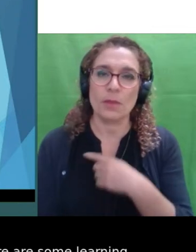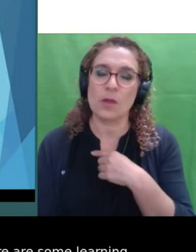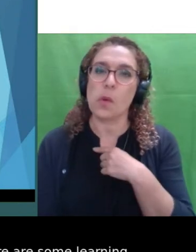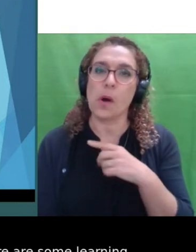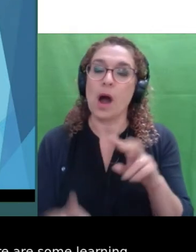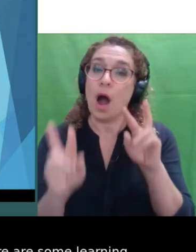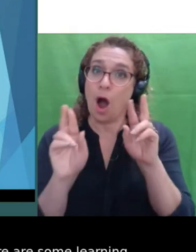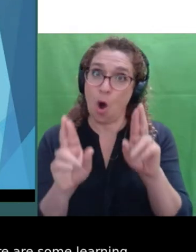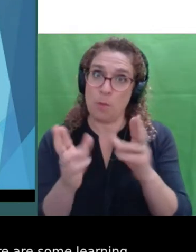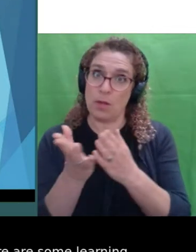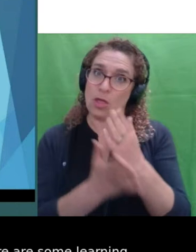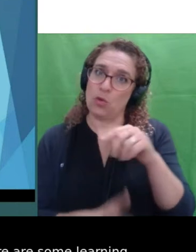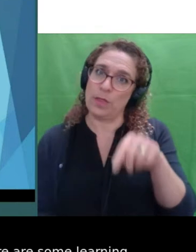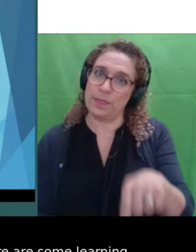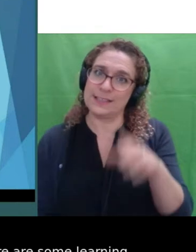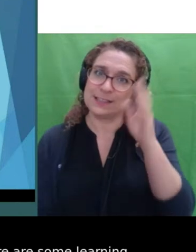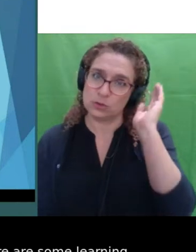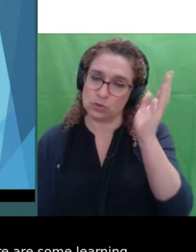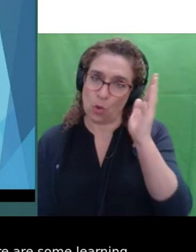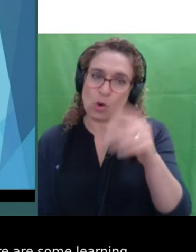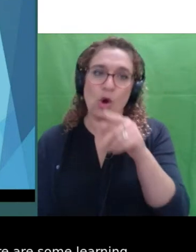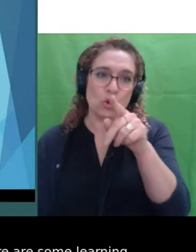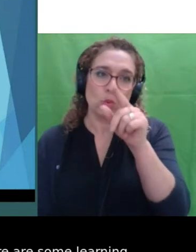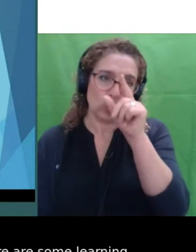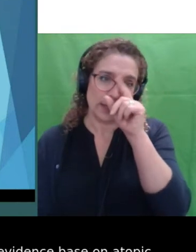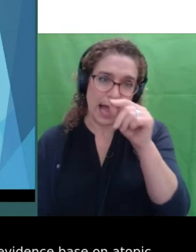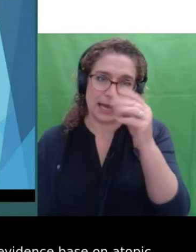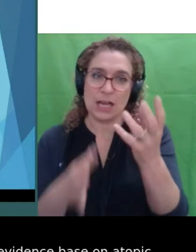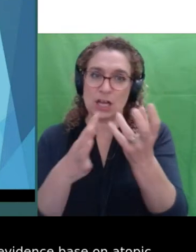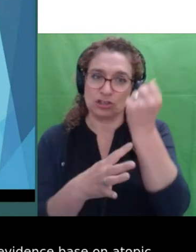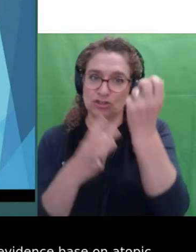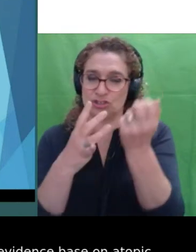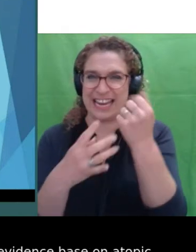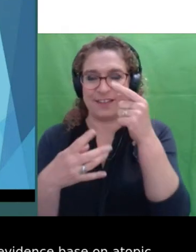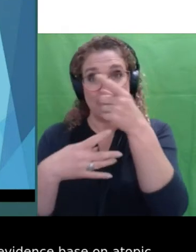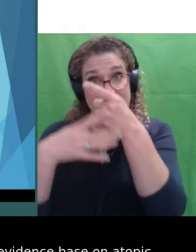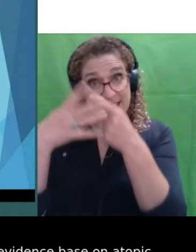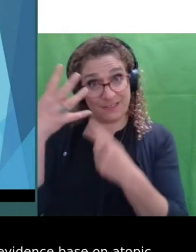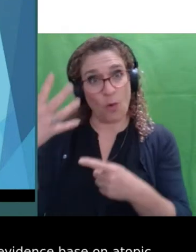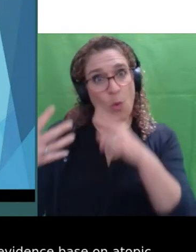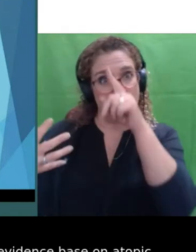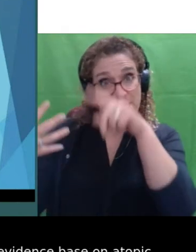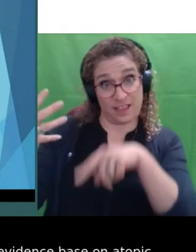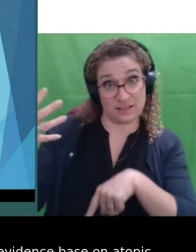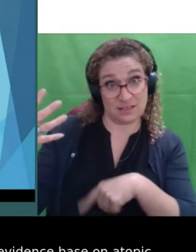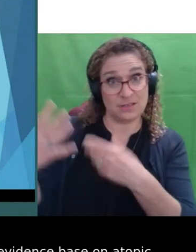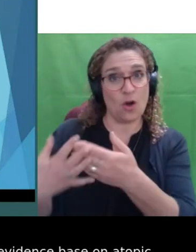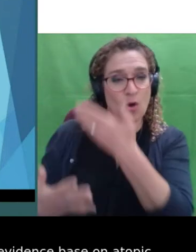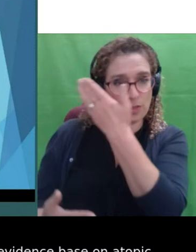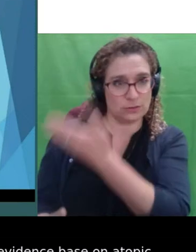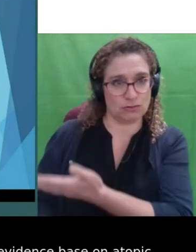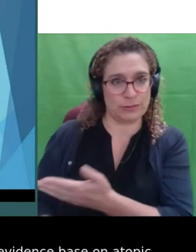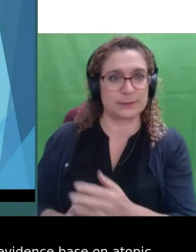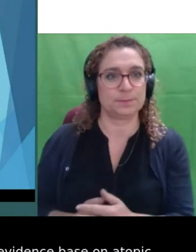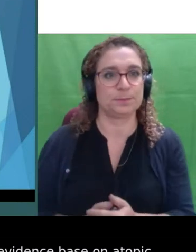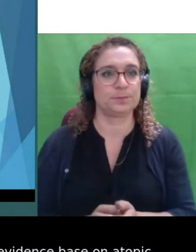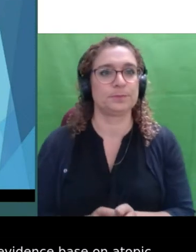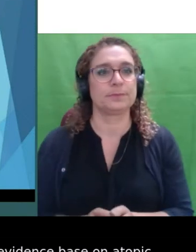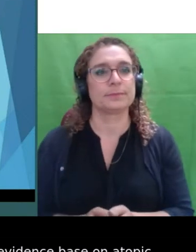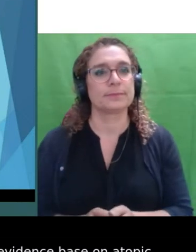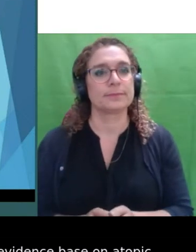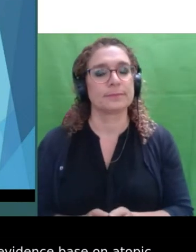base on atopic dermatitis management according to the the guidelines which i'm going to share with you nice and pcds